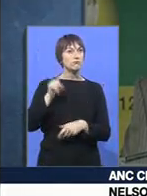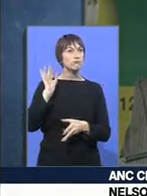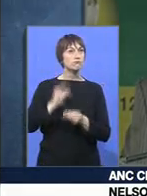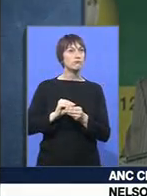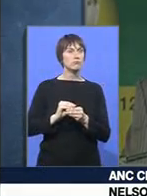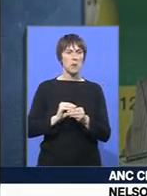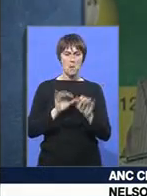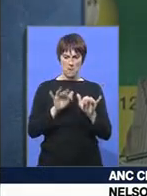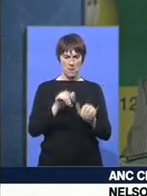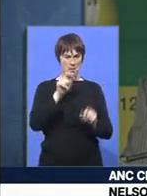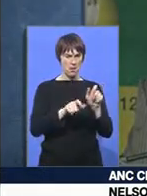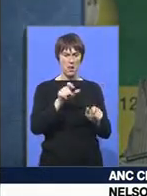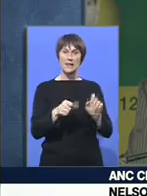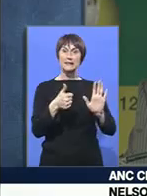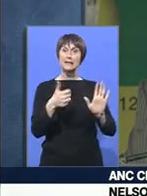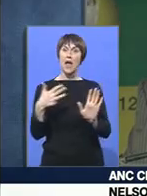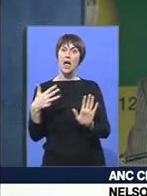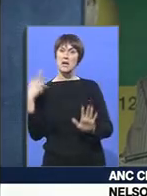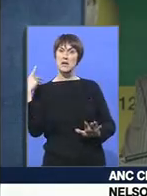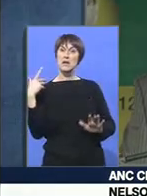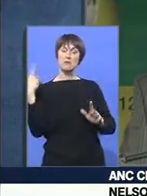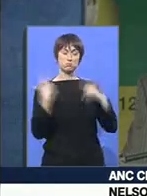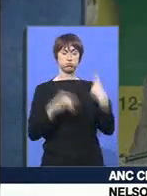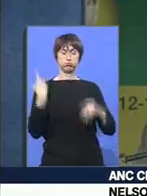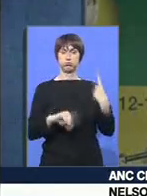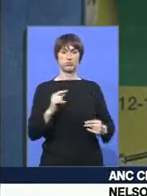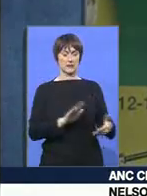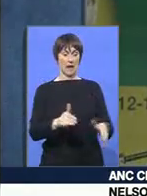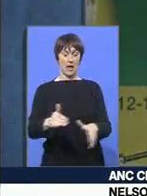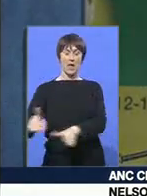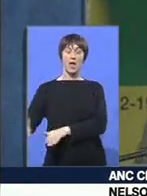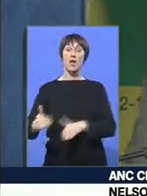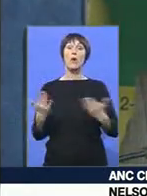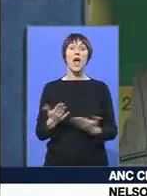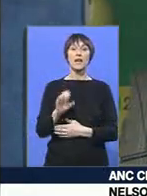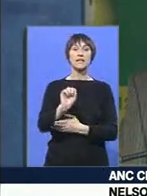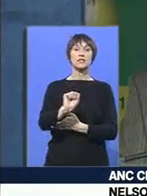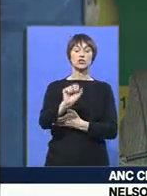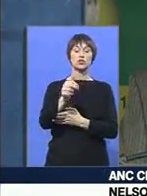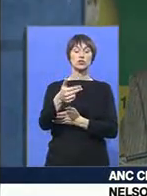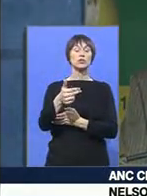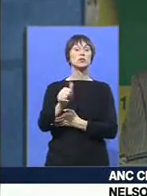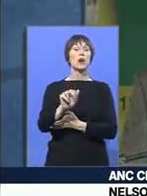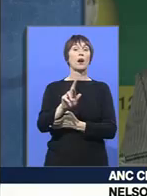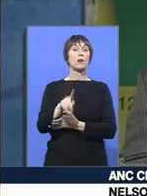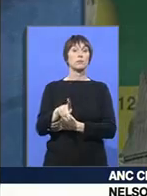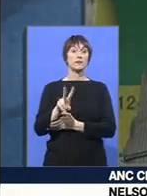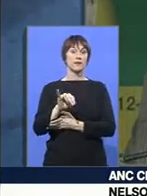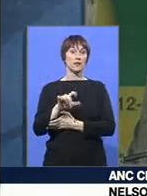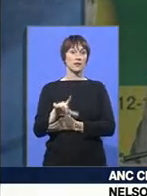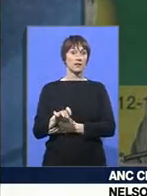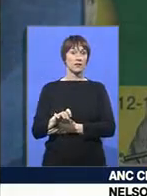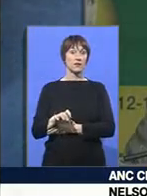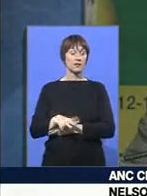69 people were massacred in Sharpeville, leading to local and international